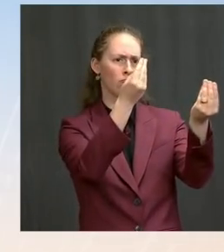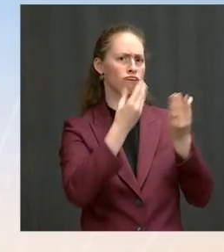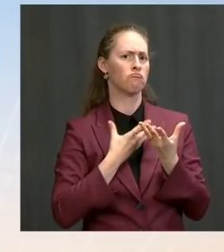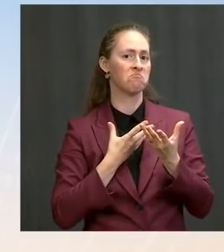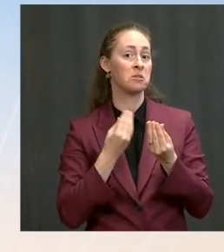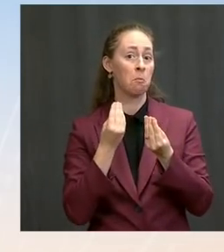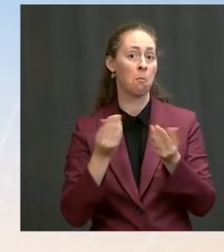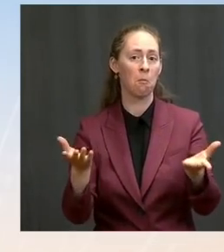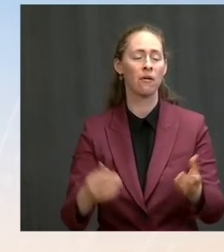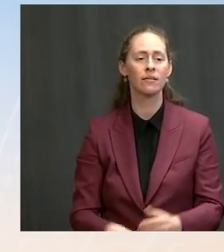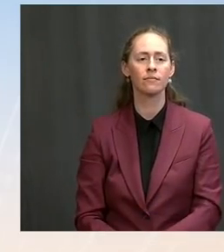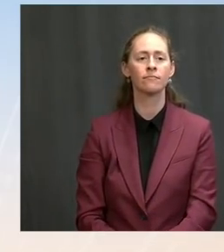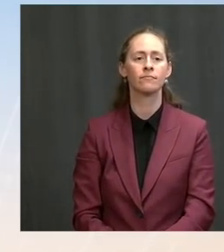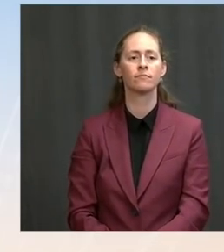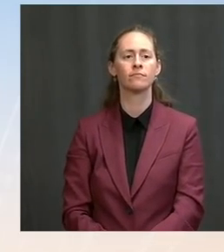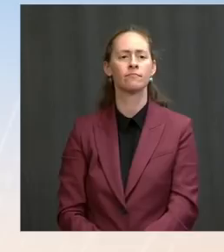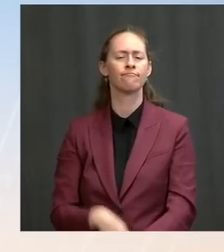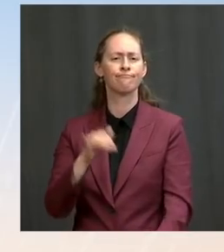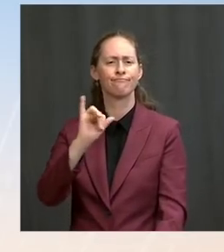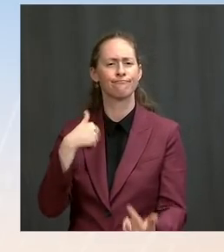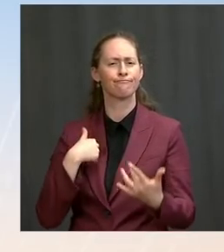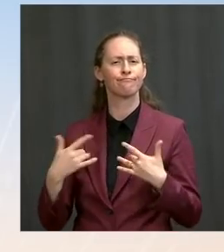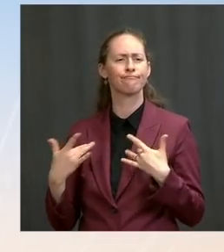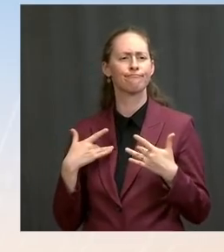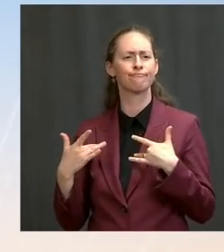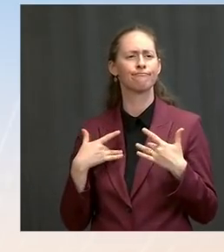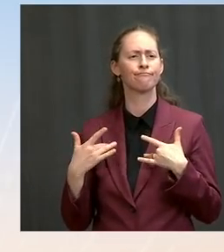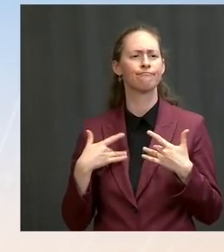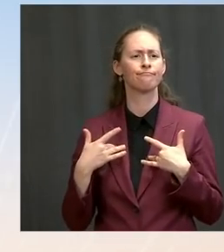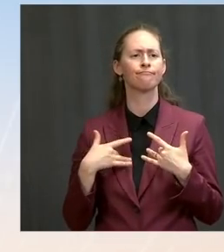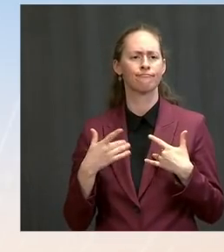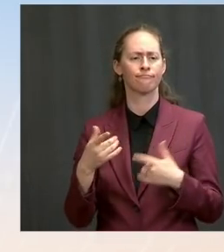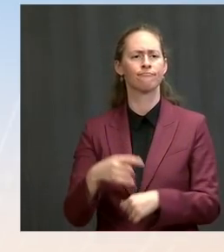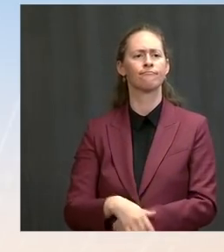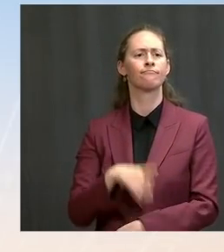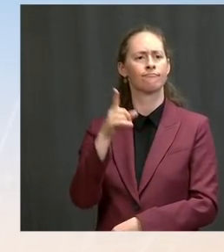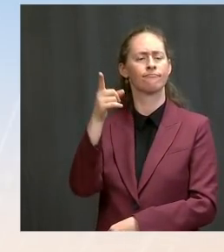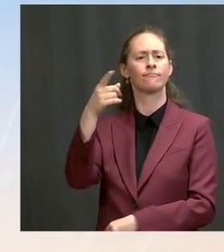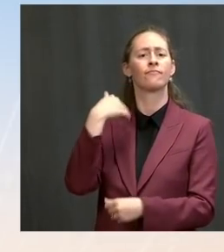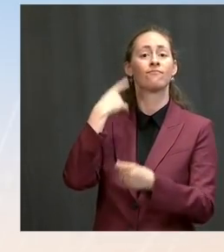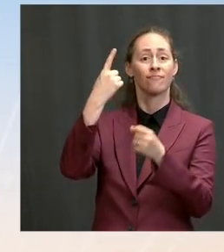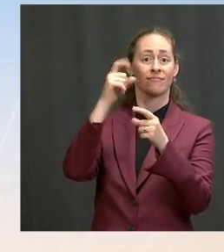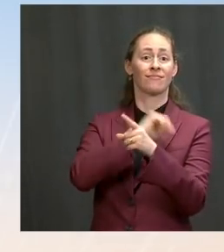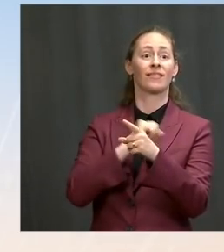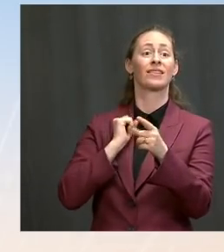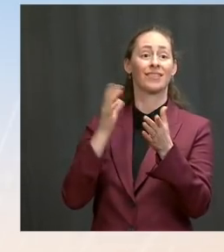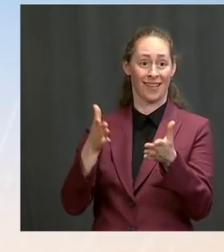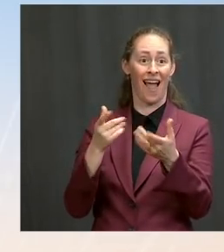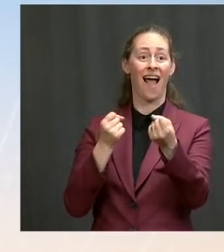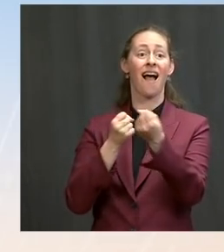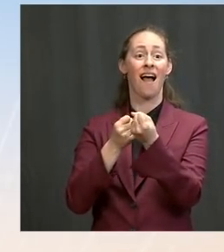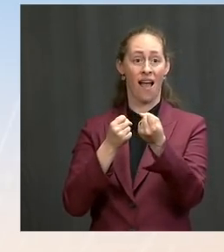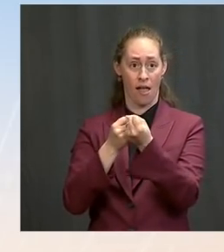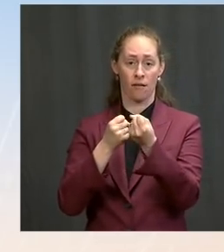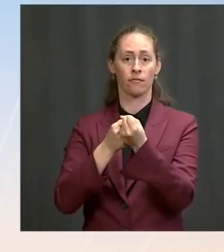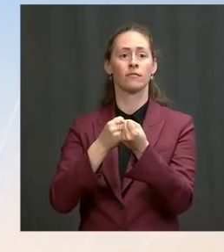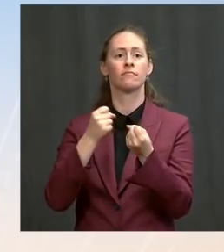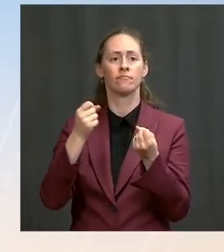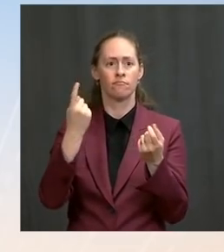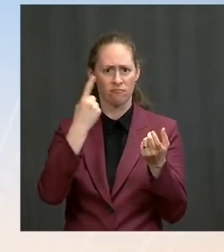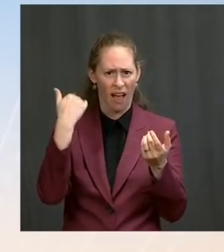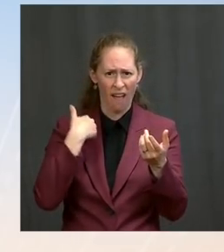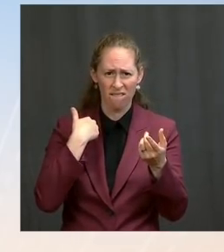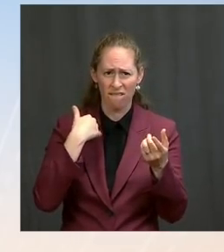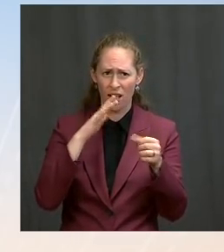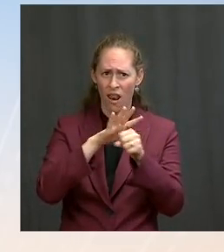now that Senator Tim Scott has the support of Senator Lindsey Graham on this policing issue? Is there concern